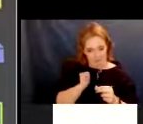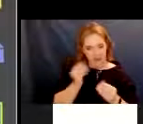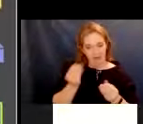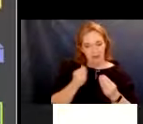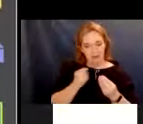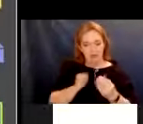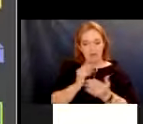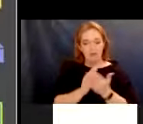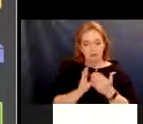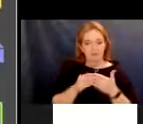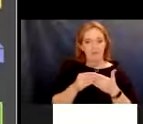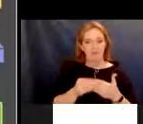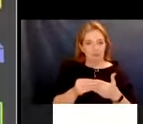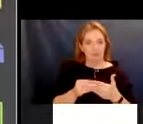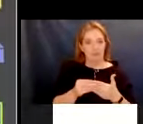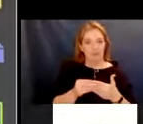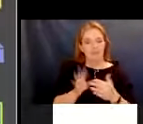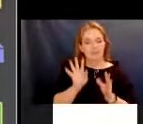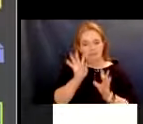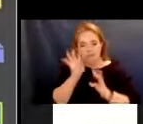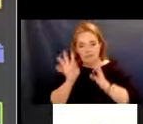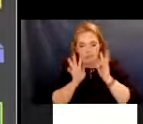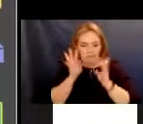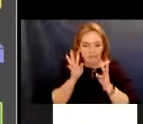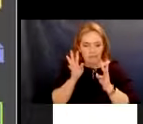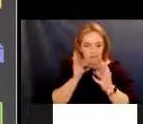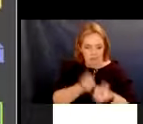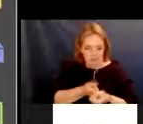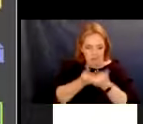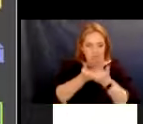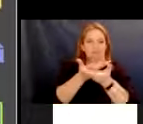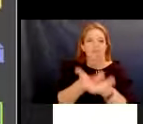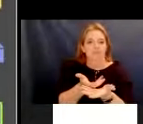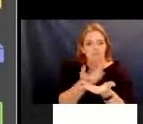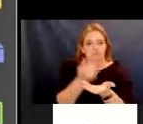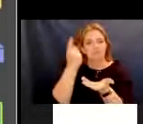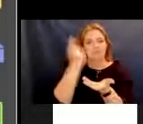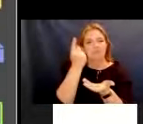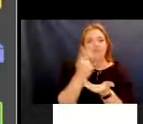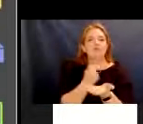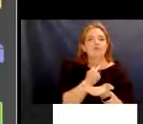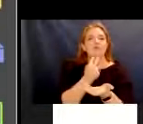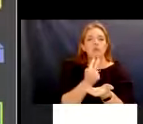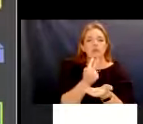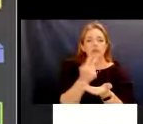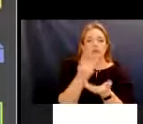space to create a voice or have a voice, to say something